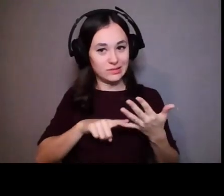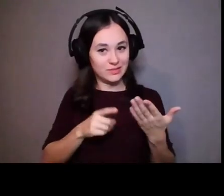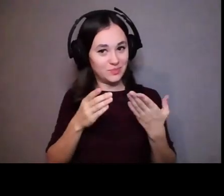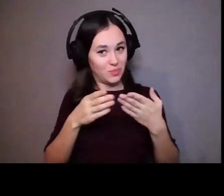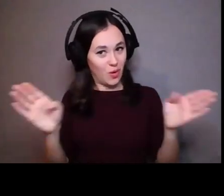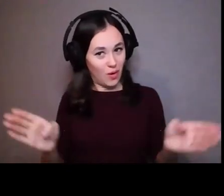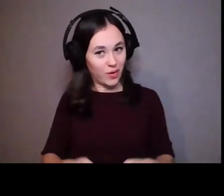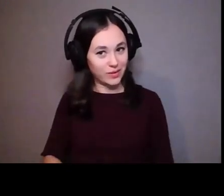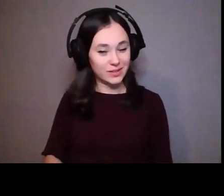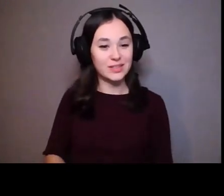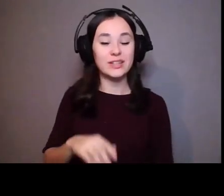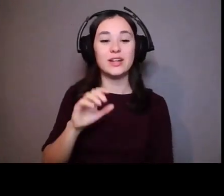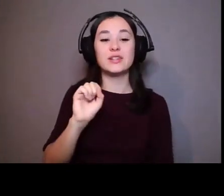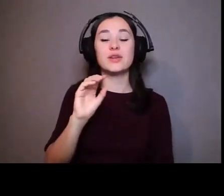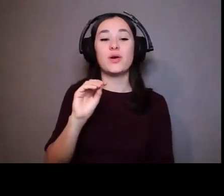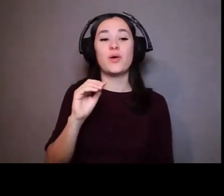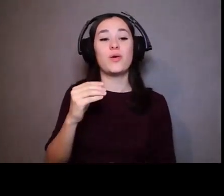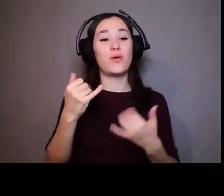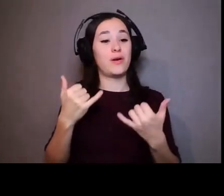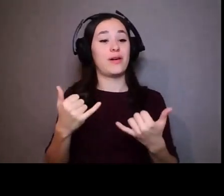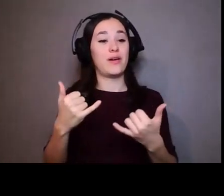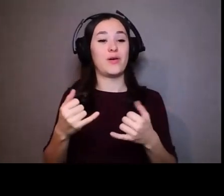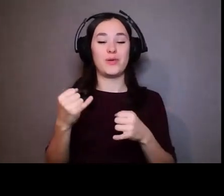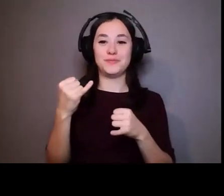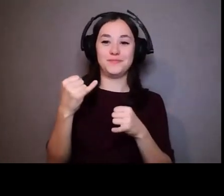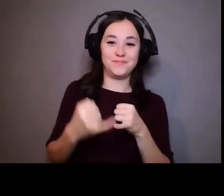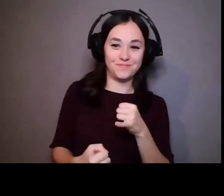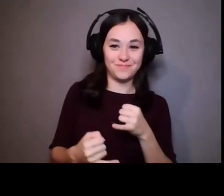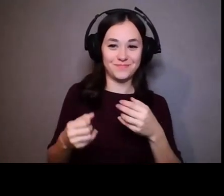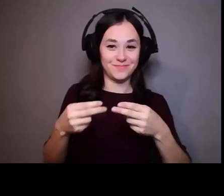With that, let's go to the final slide here.